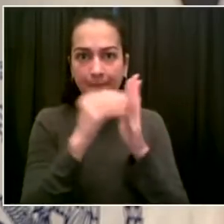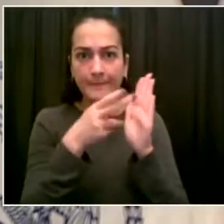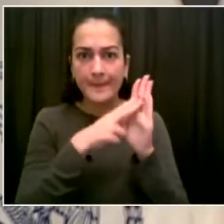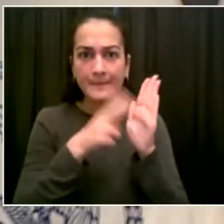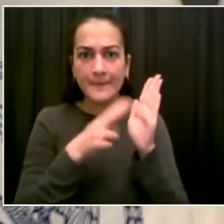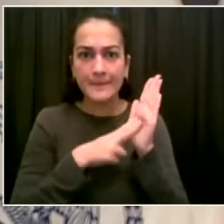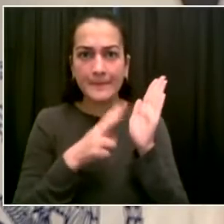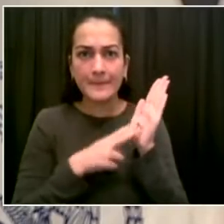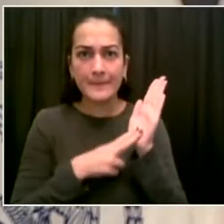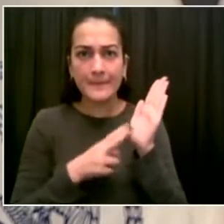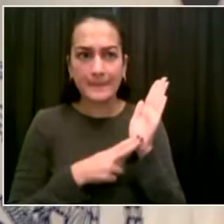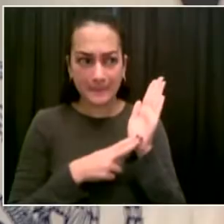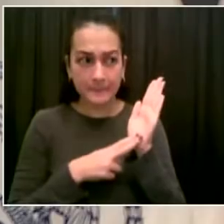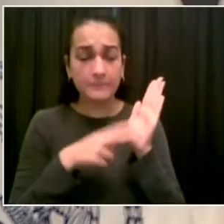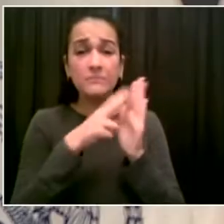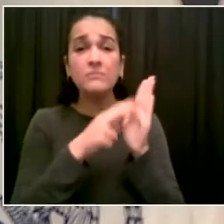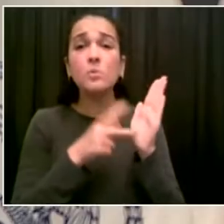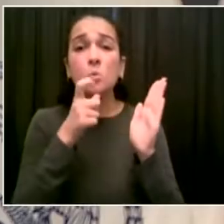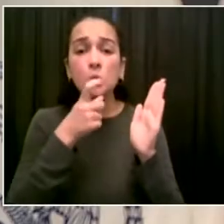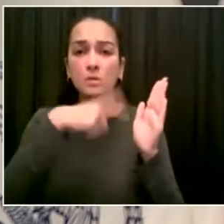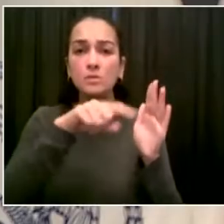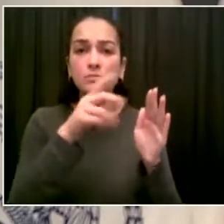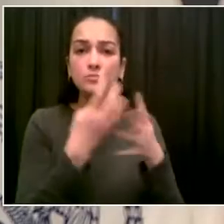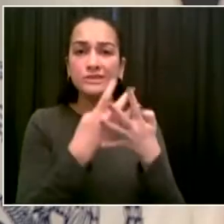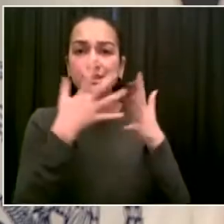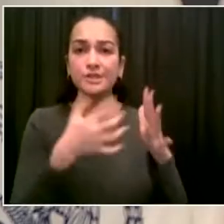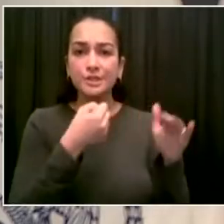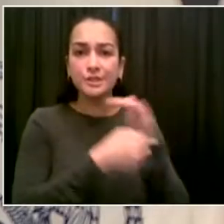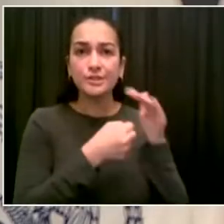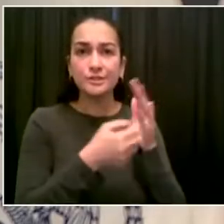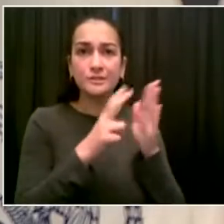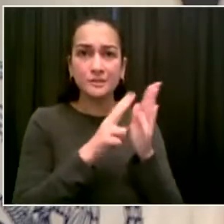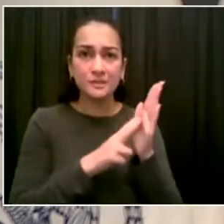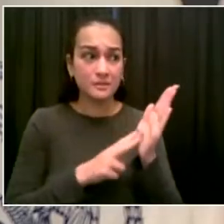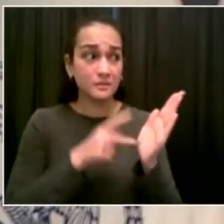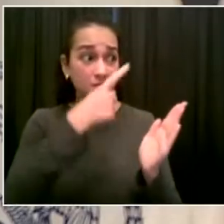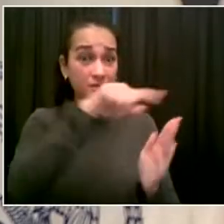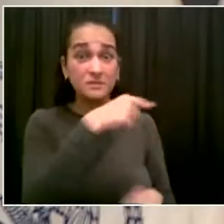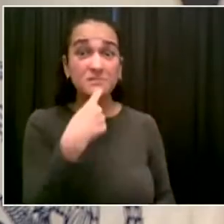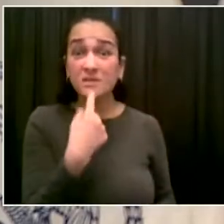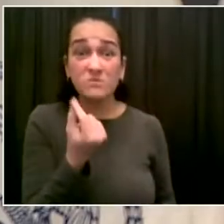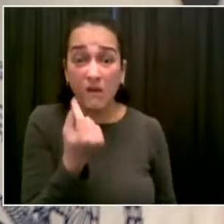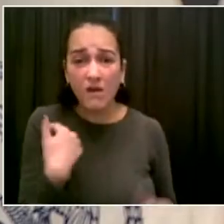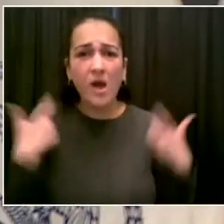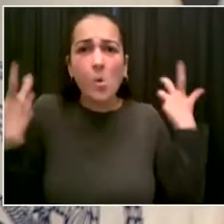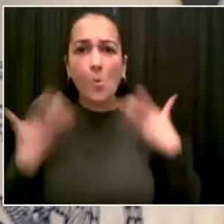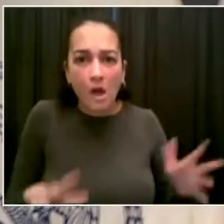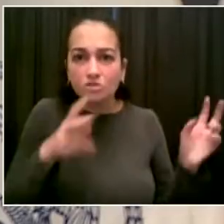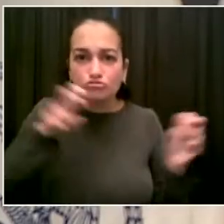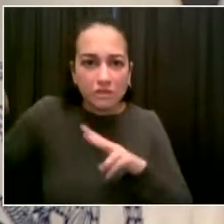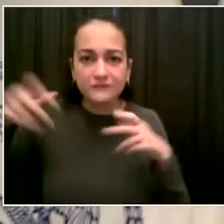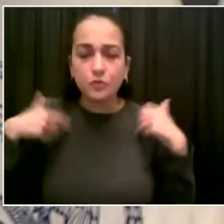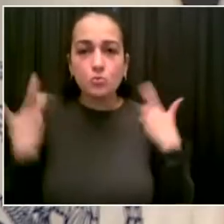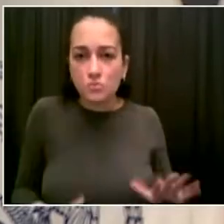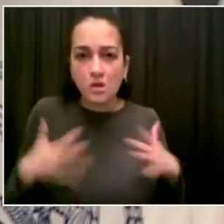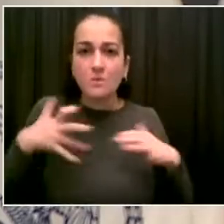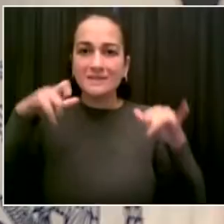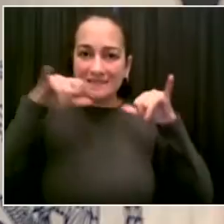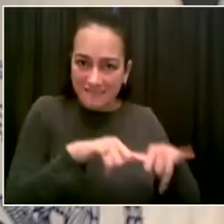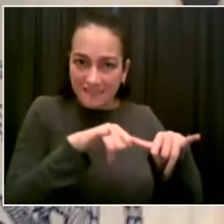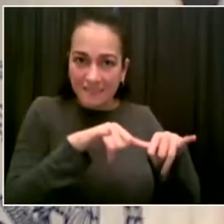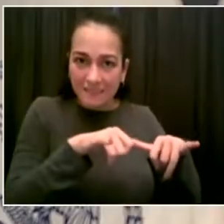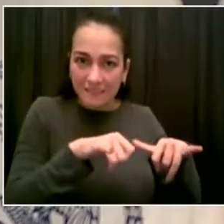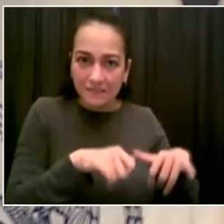other facilities. So is that really what's behind the transfer? Because this is a facility that wasn't really seeing